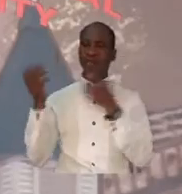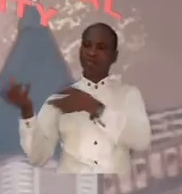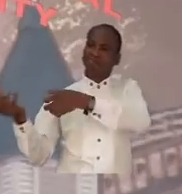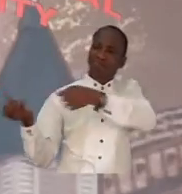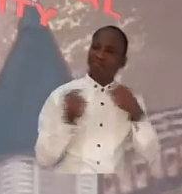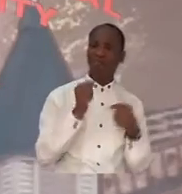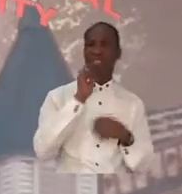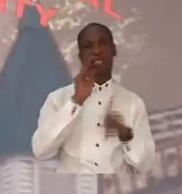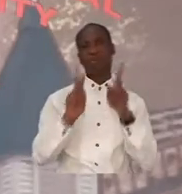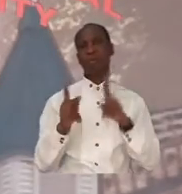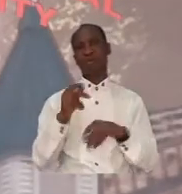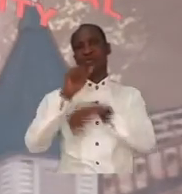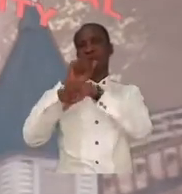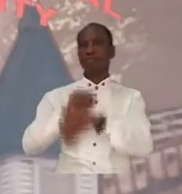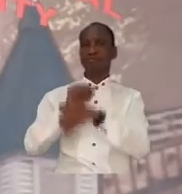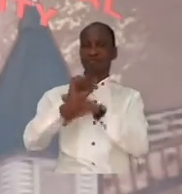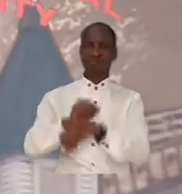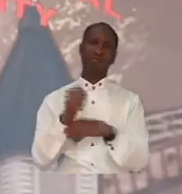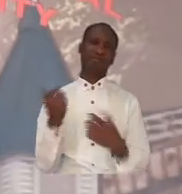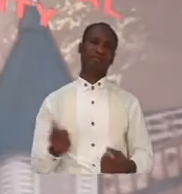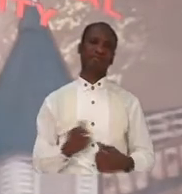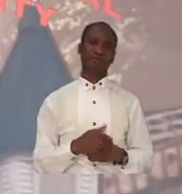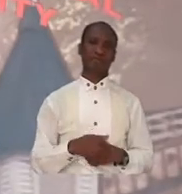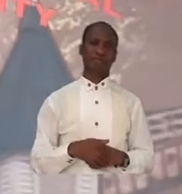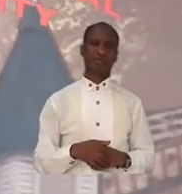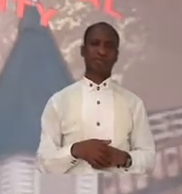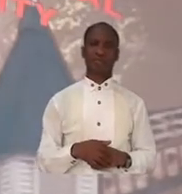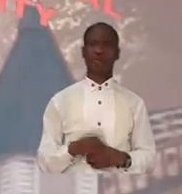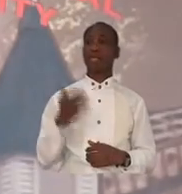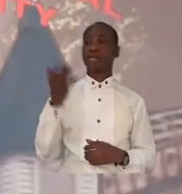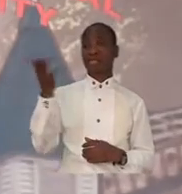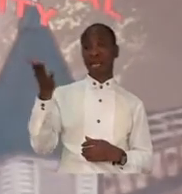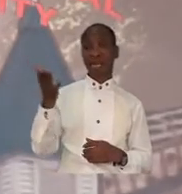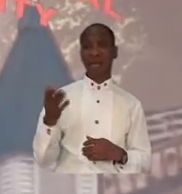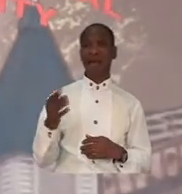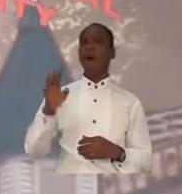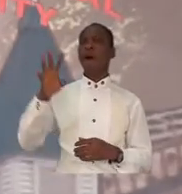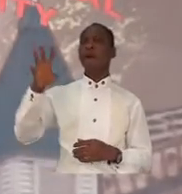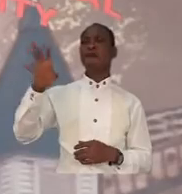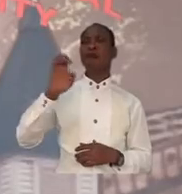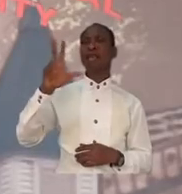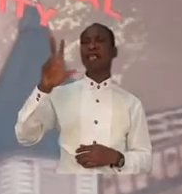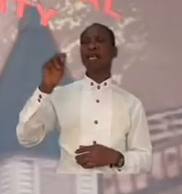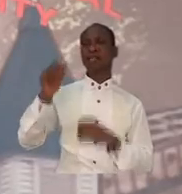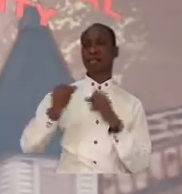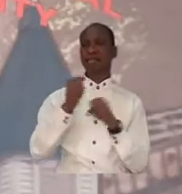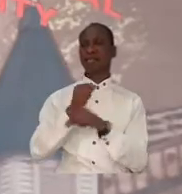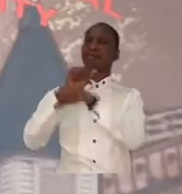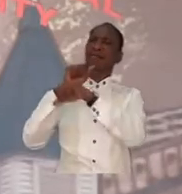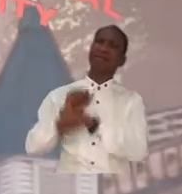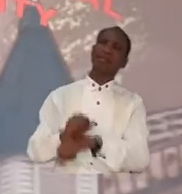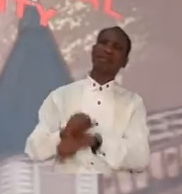children of Israel from Egyptian bondage. They had been there for 430 years. The Pharaoh who was